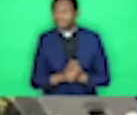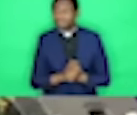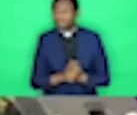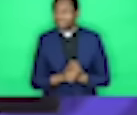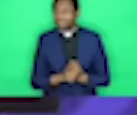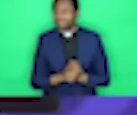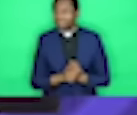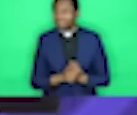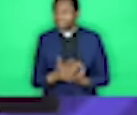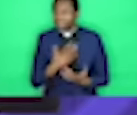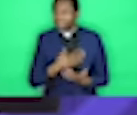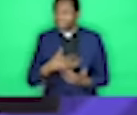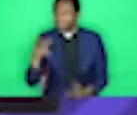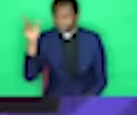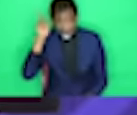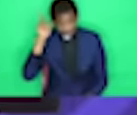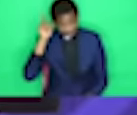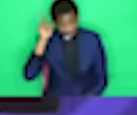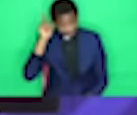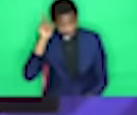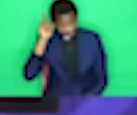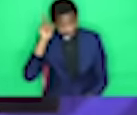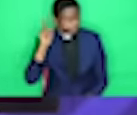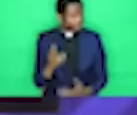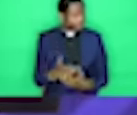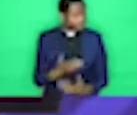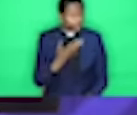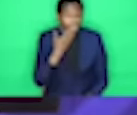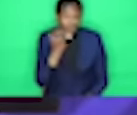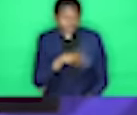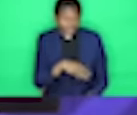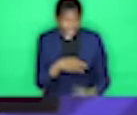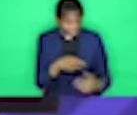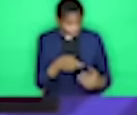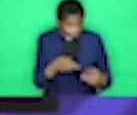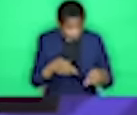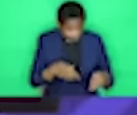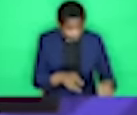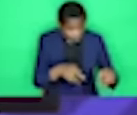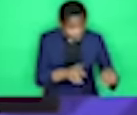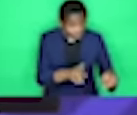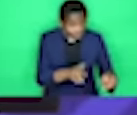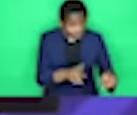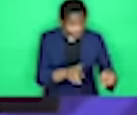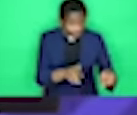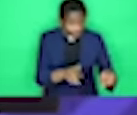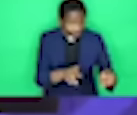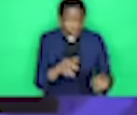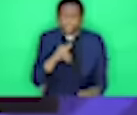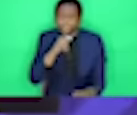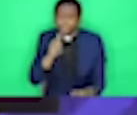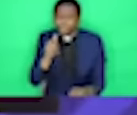Now listen. I feel untia. Bad road condition is not only because the road lacks structural